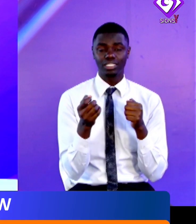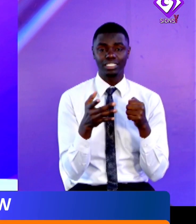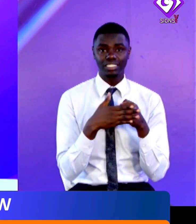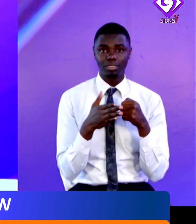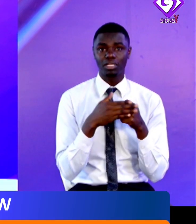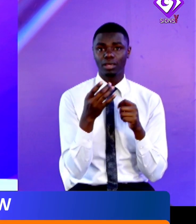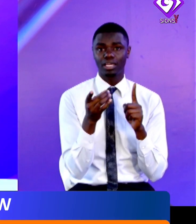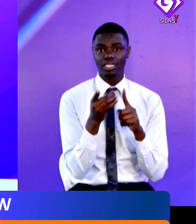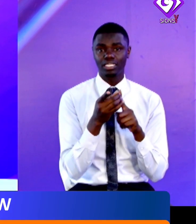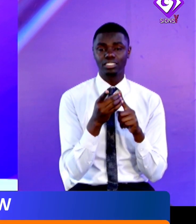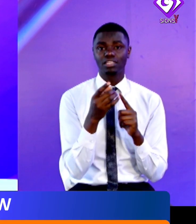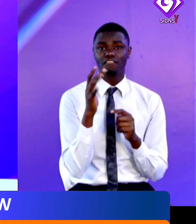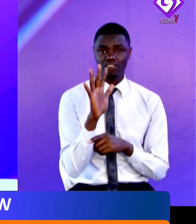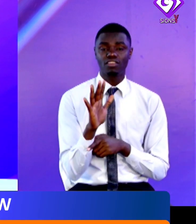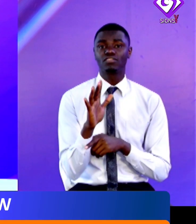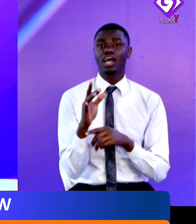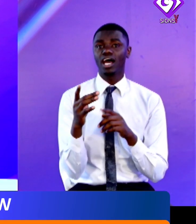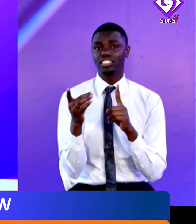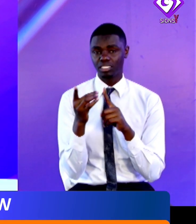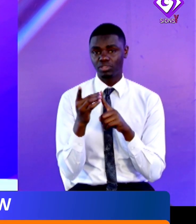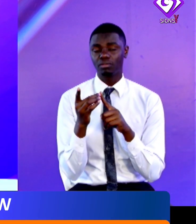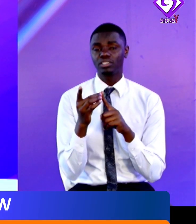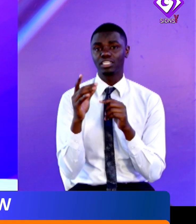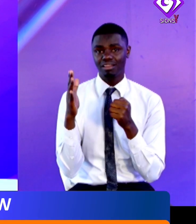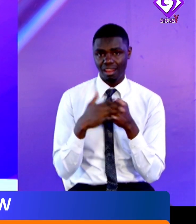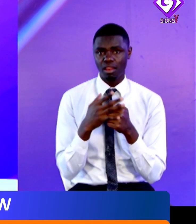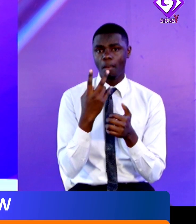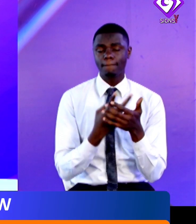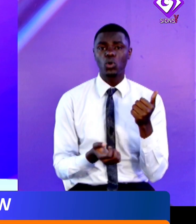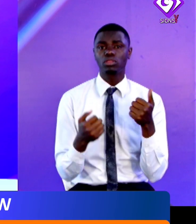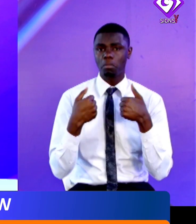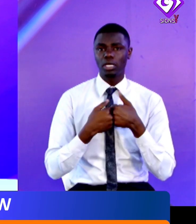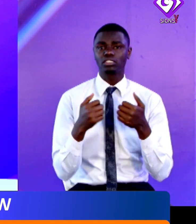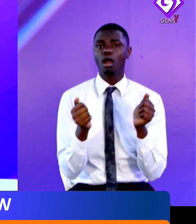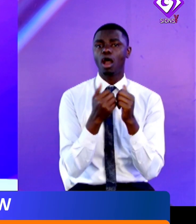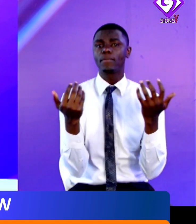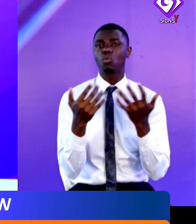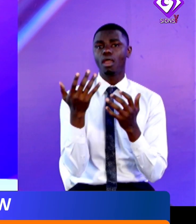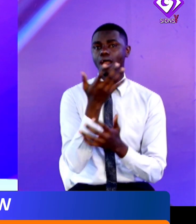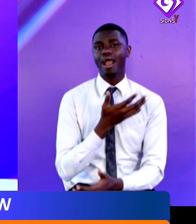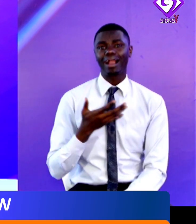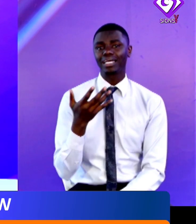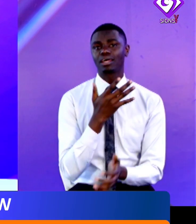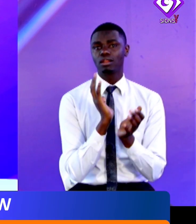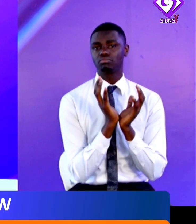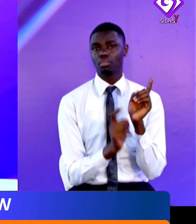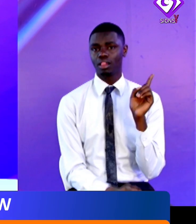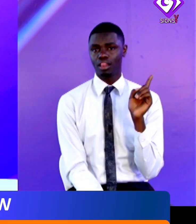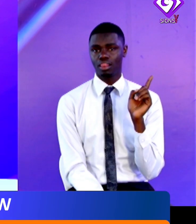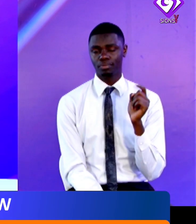meeting Seychelles on September 9th, with the both matches to be held at the Moi International Sports Center here in